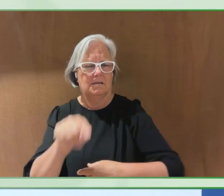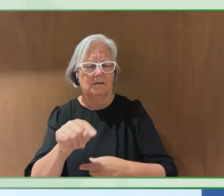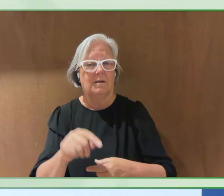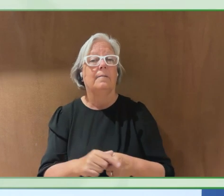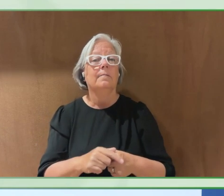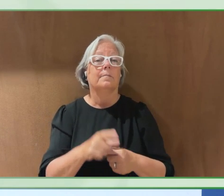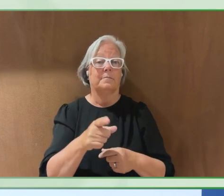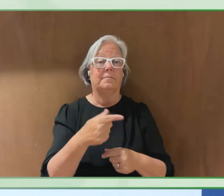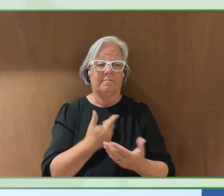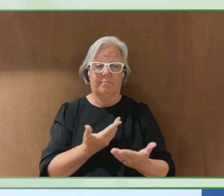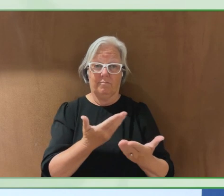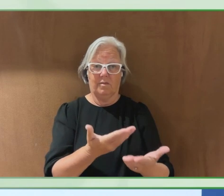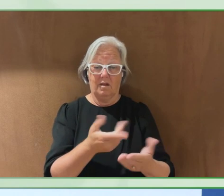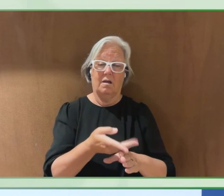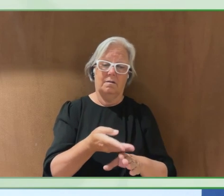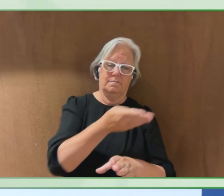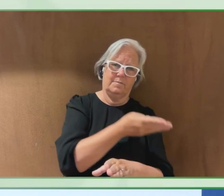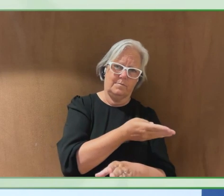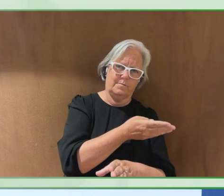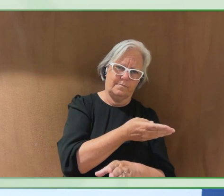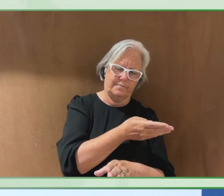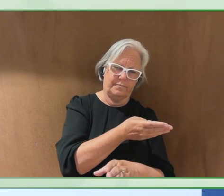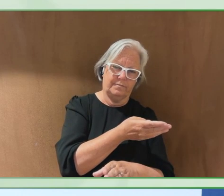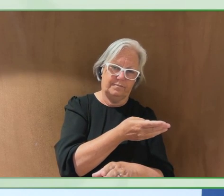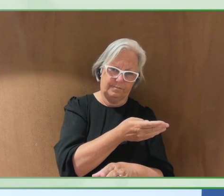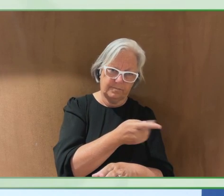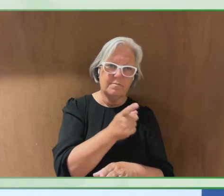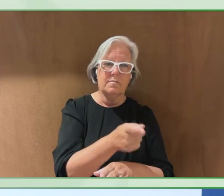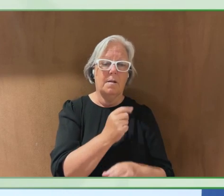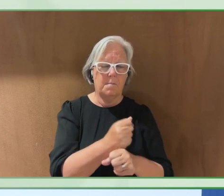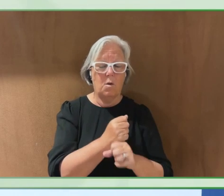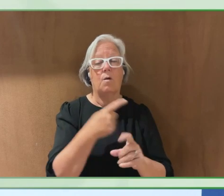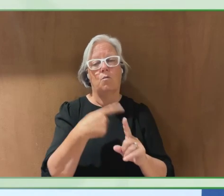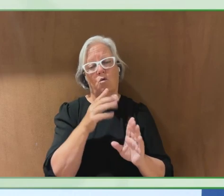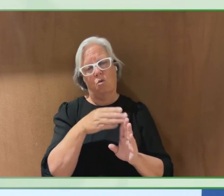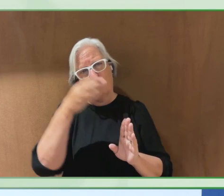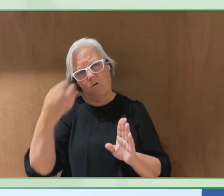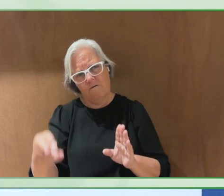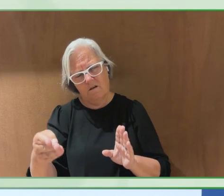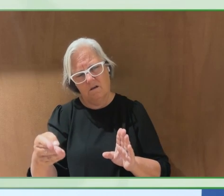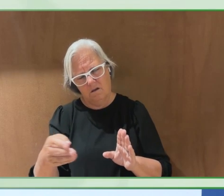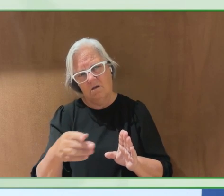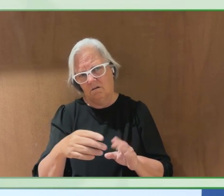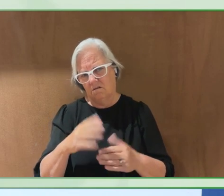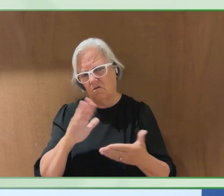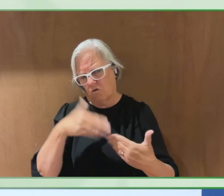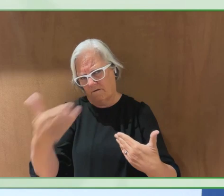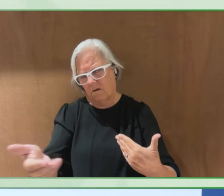after the employment. So because we know and we experience